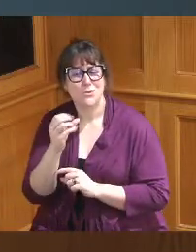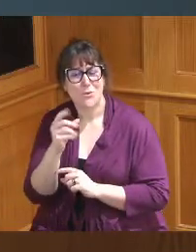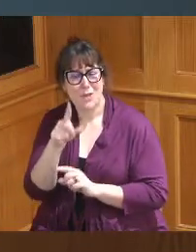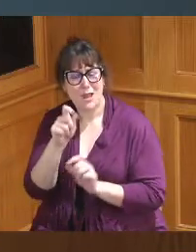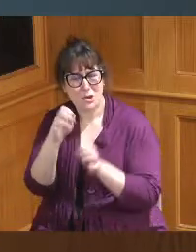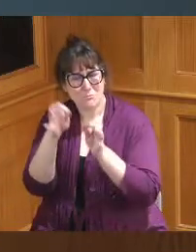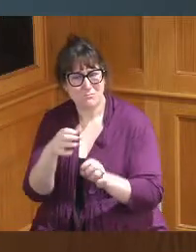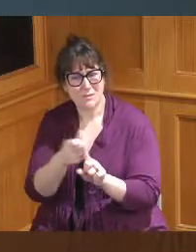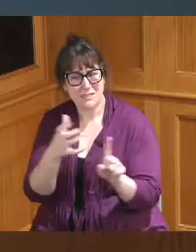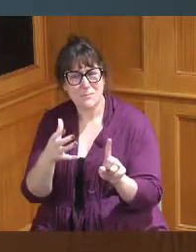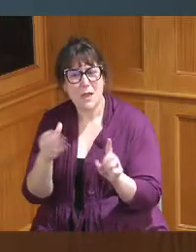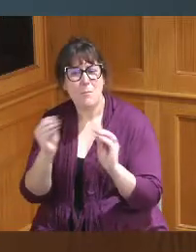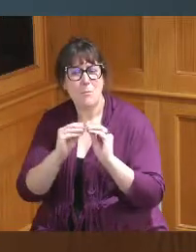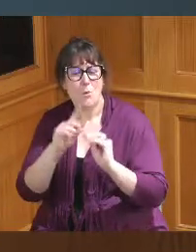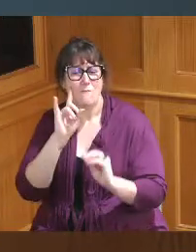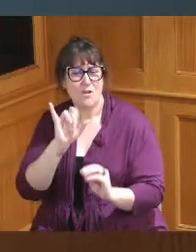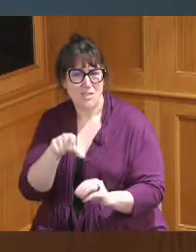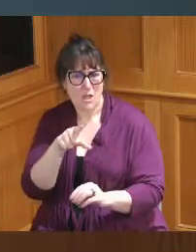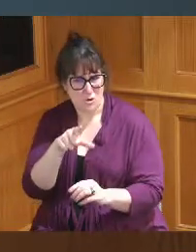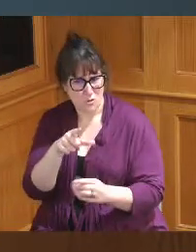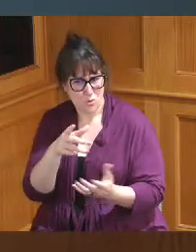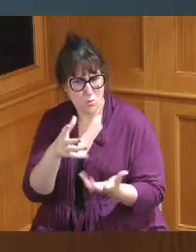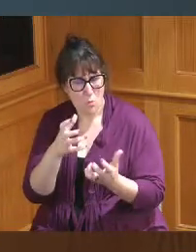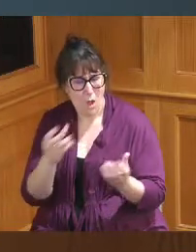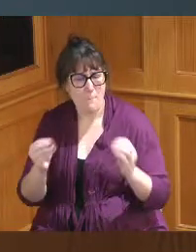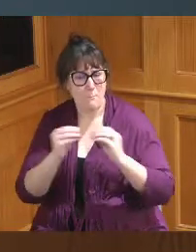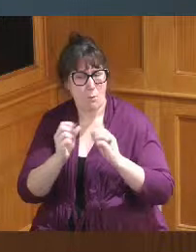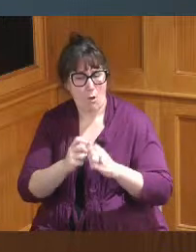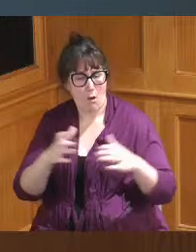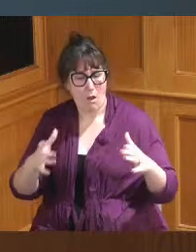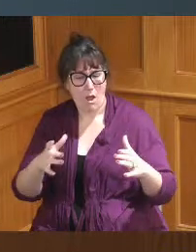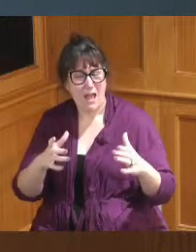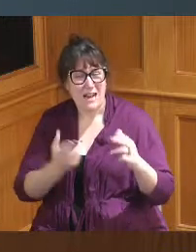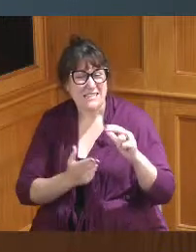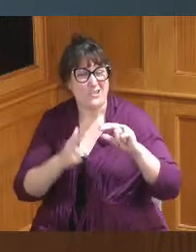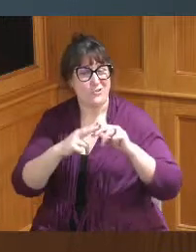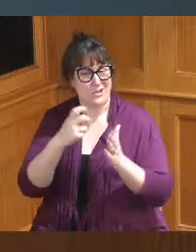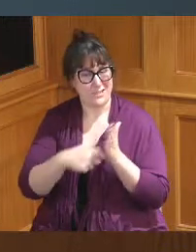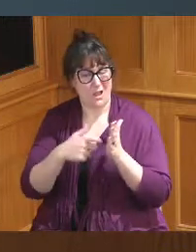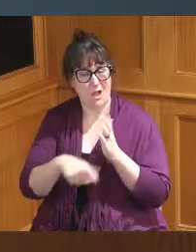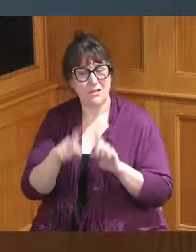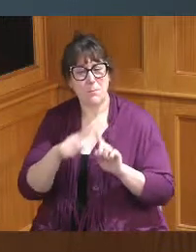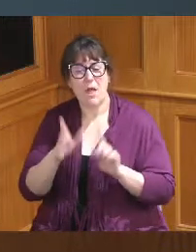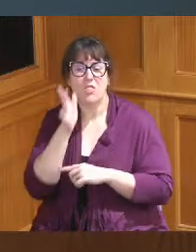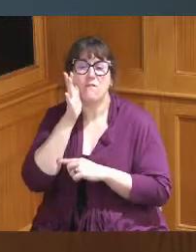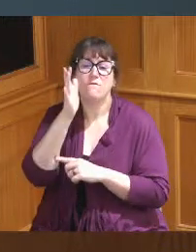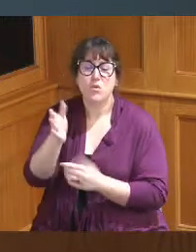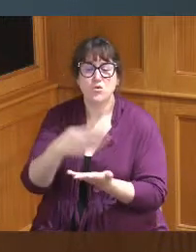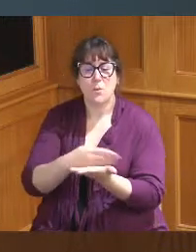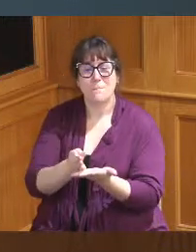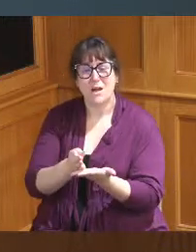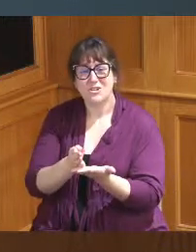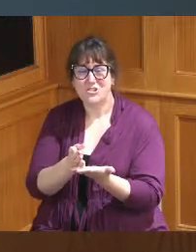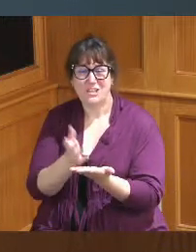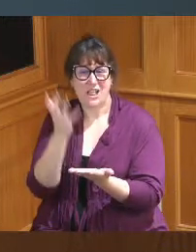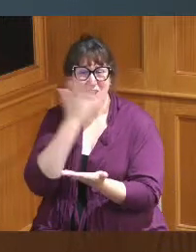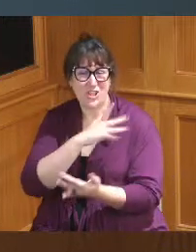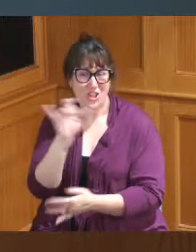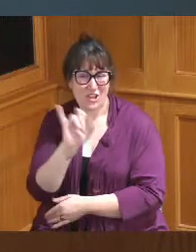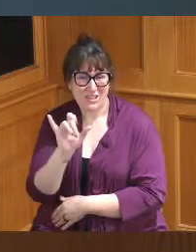to expand this program, I assume there's an increased cost to that, and what does the future budget horizon look